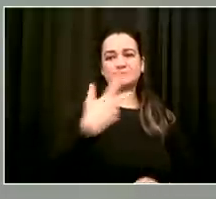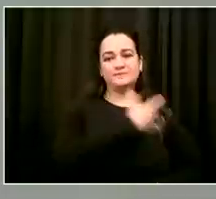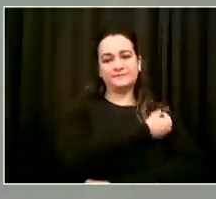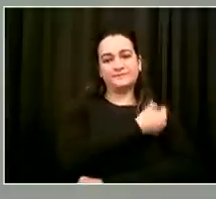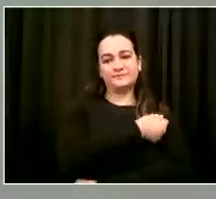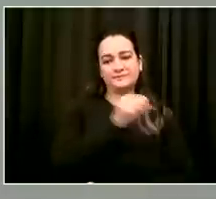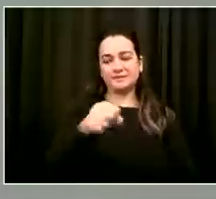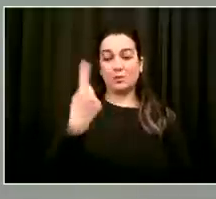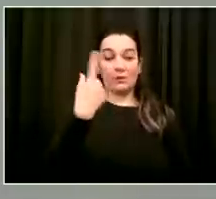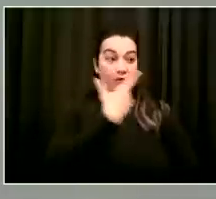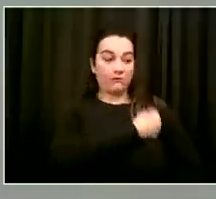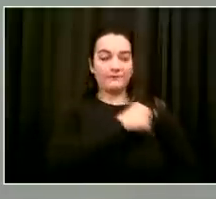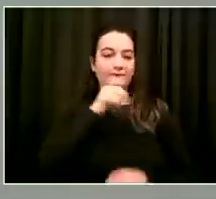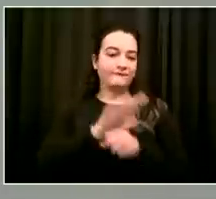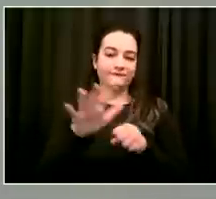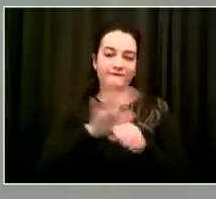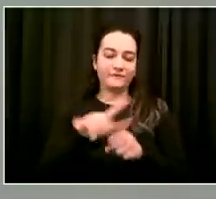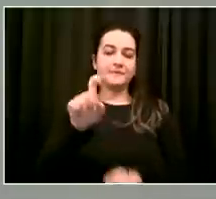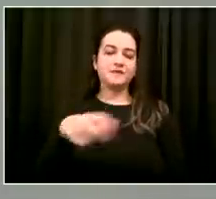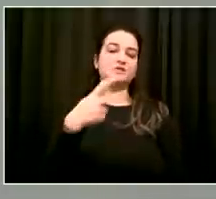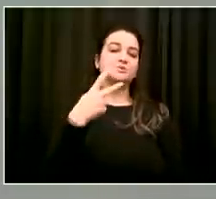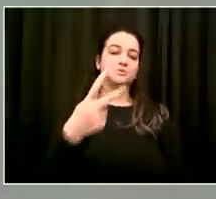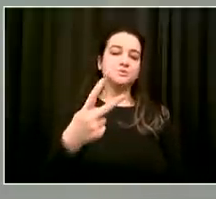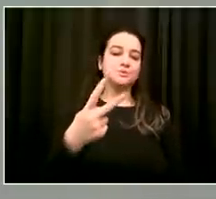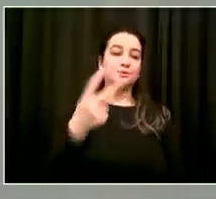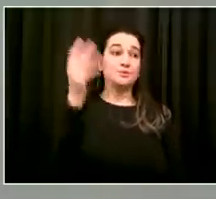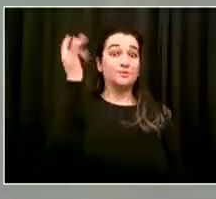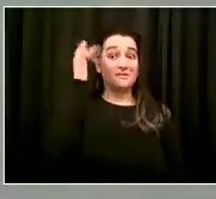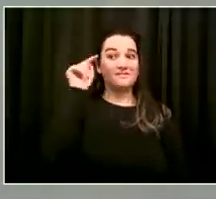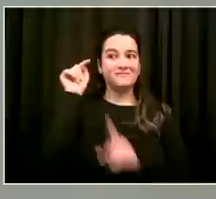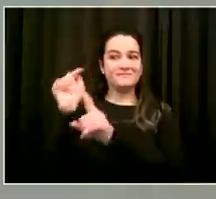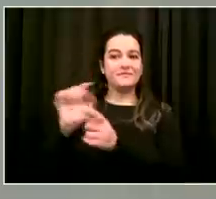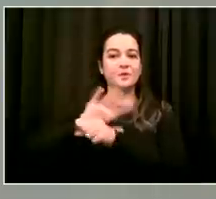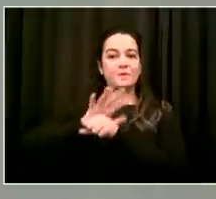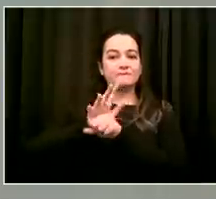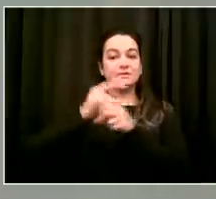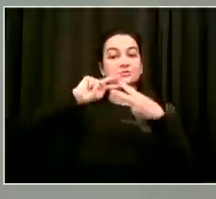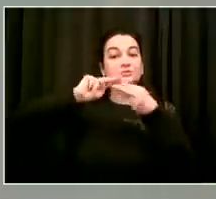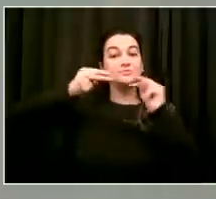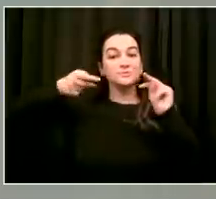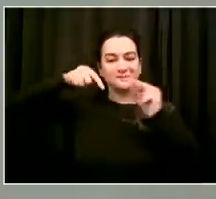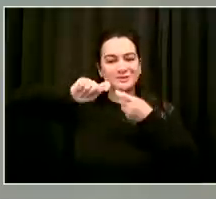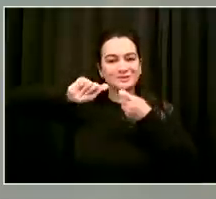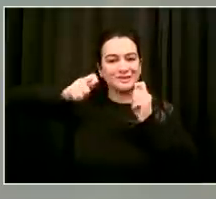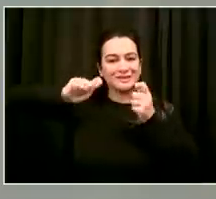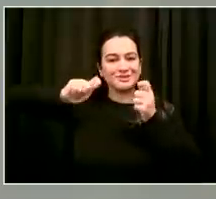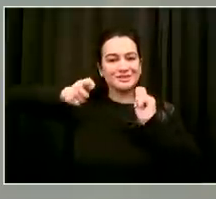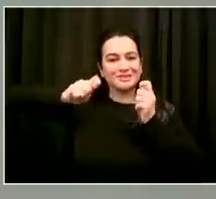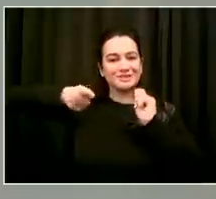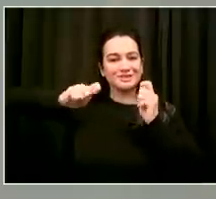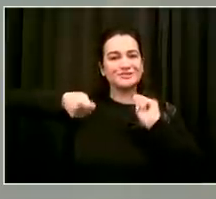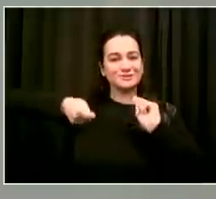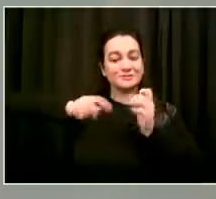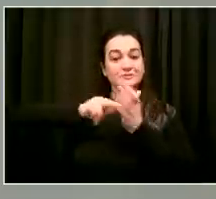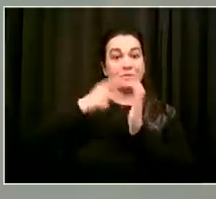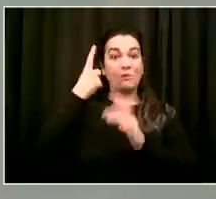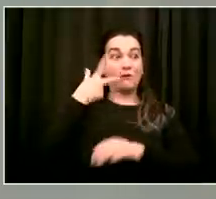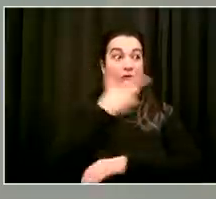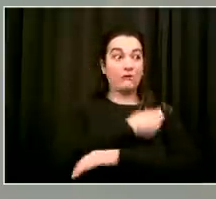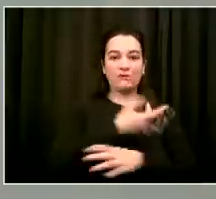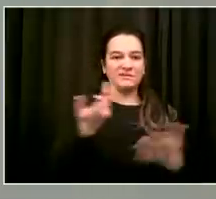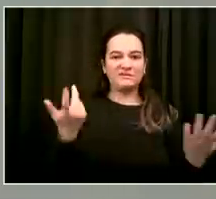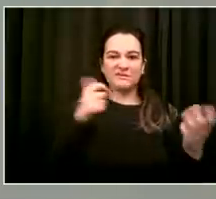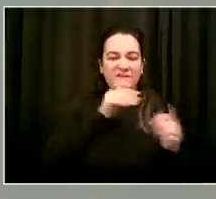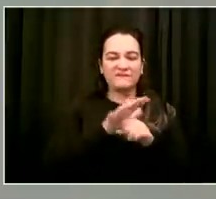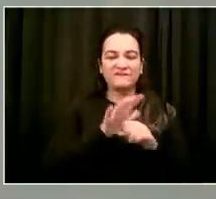by a few days or a few weeks, potentially, in the worst-case scenario. There does not appear to be any information from the clinical trials in